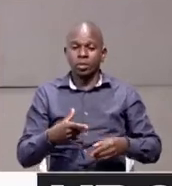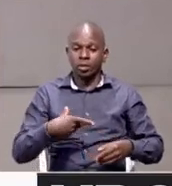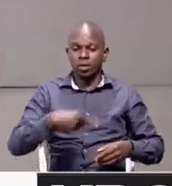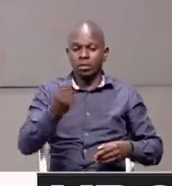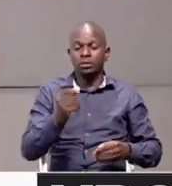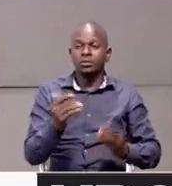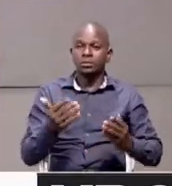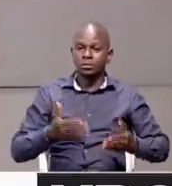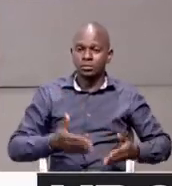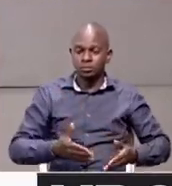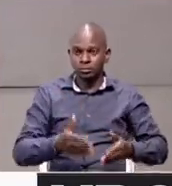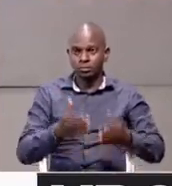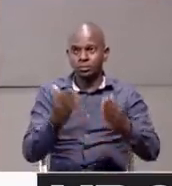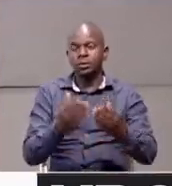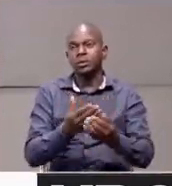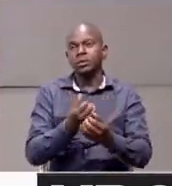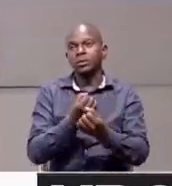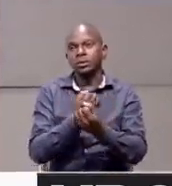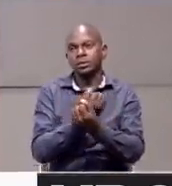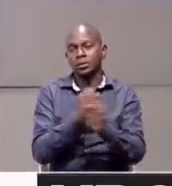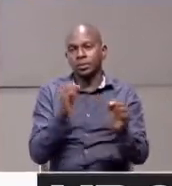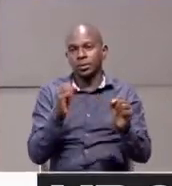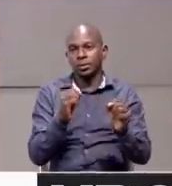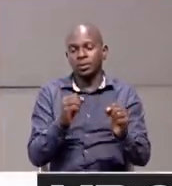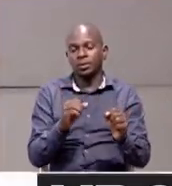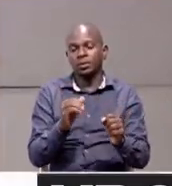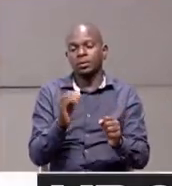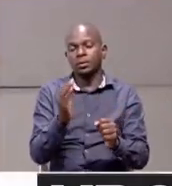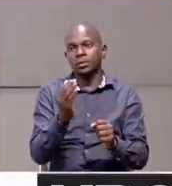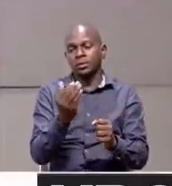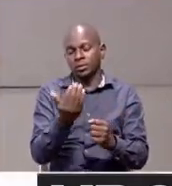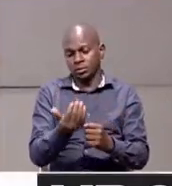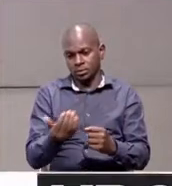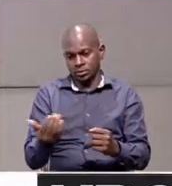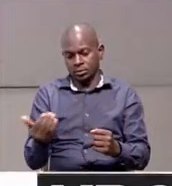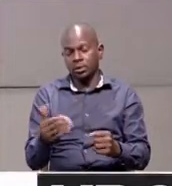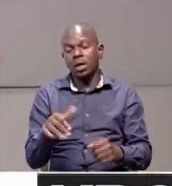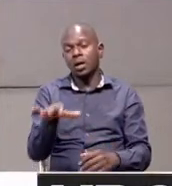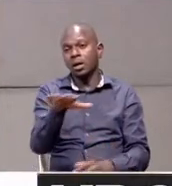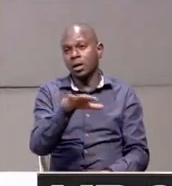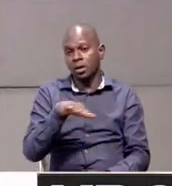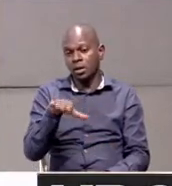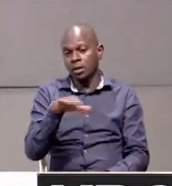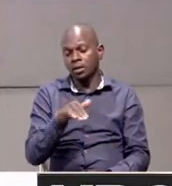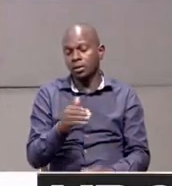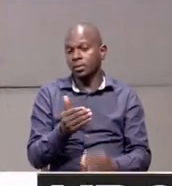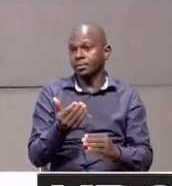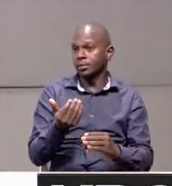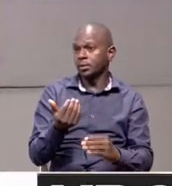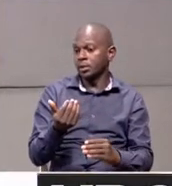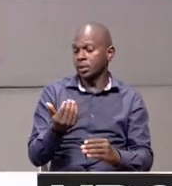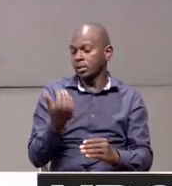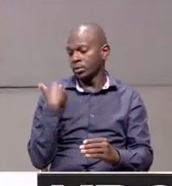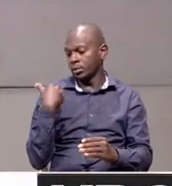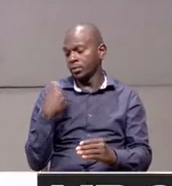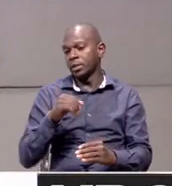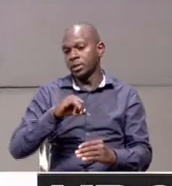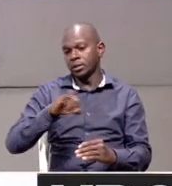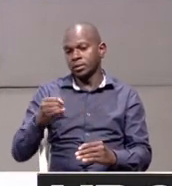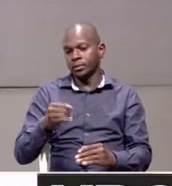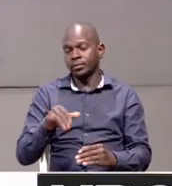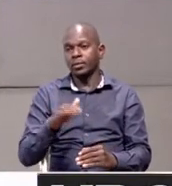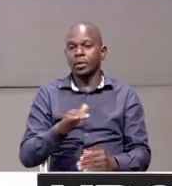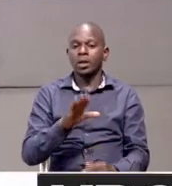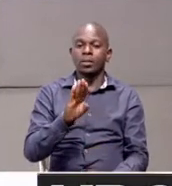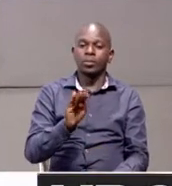streets, know that survive. Child labor, especially areas which were formerly Jinja District, that's